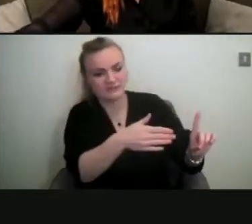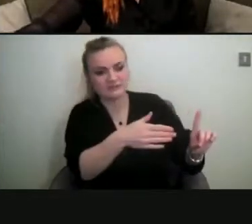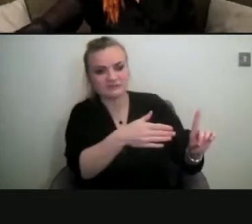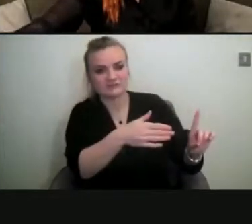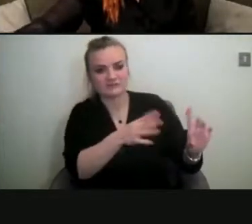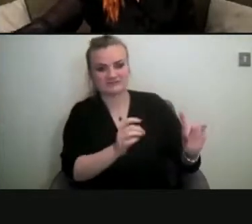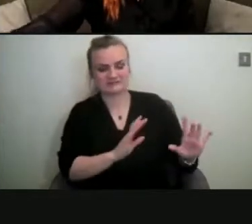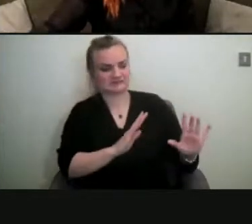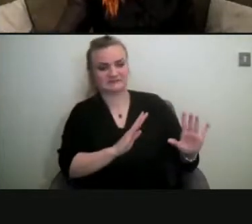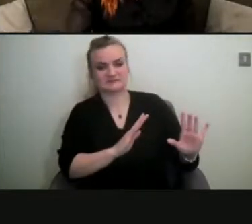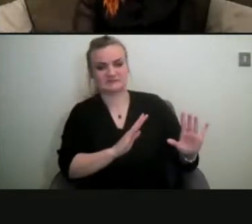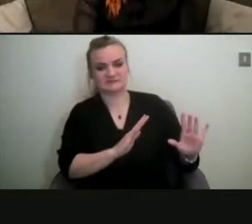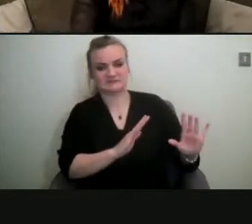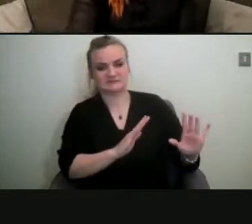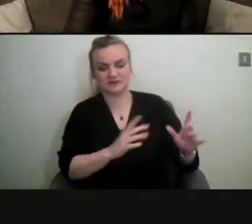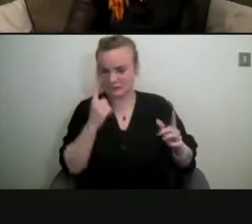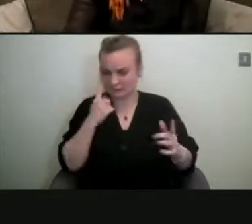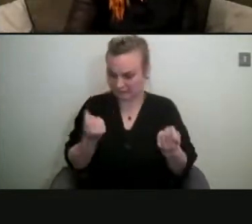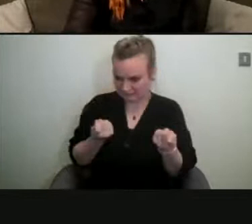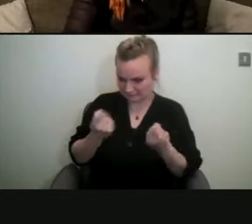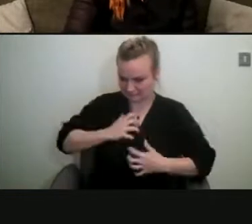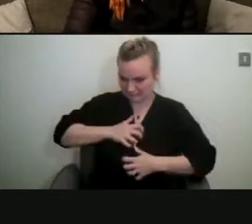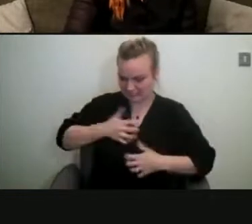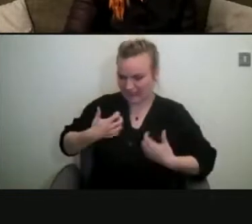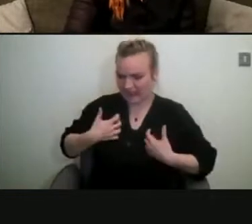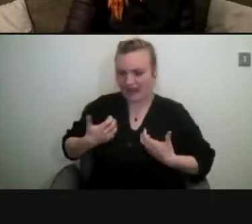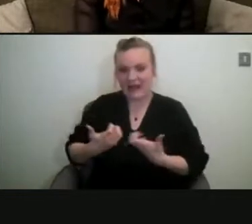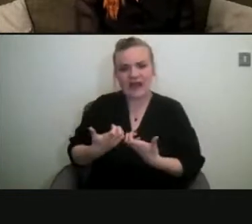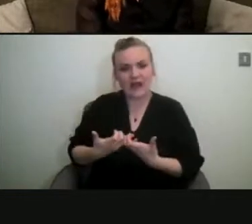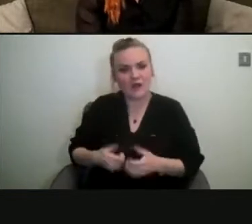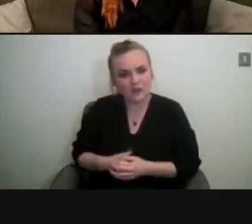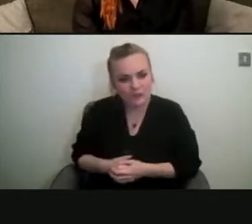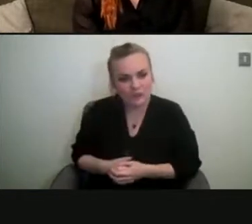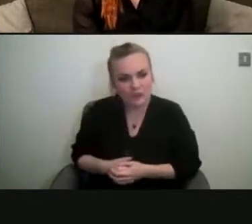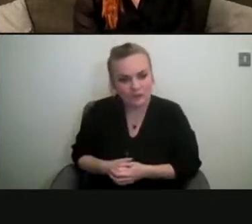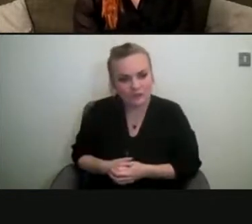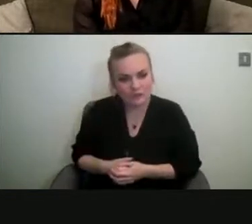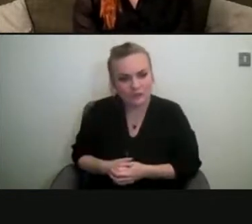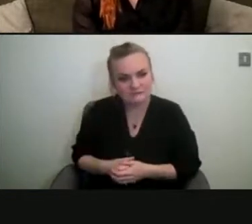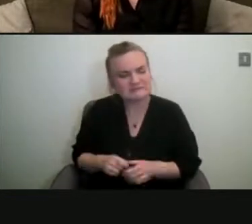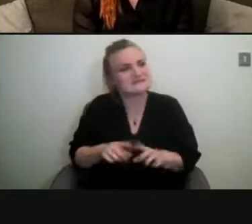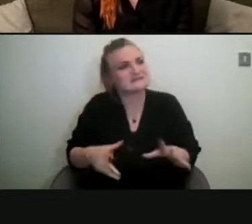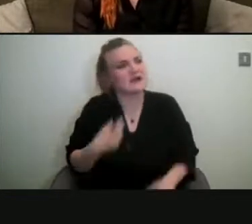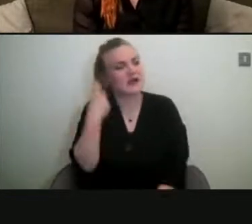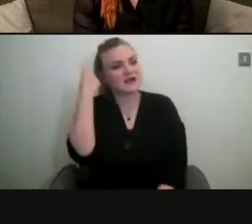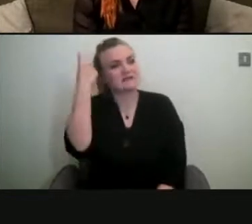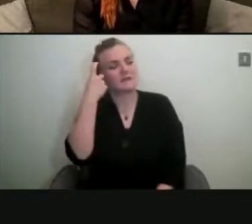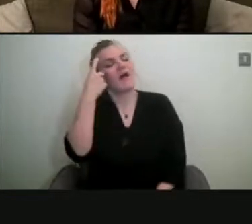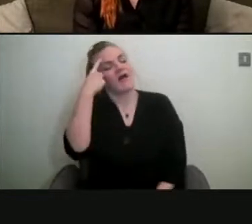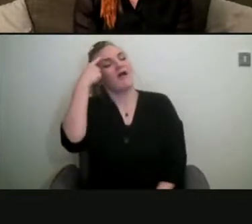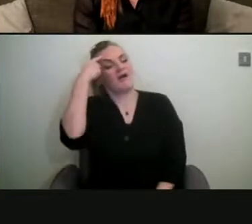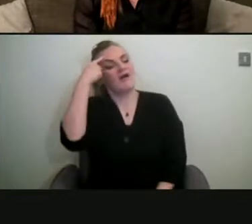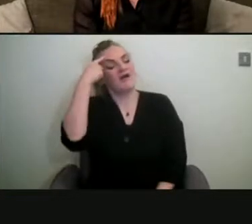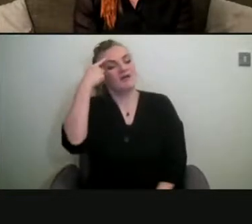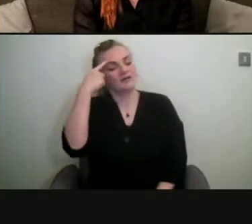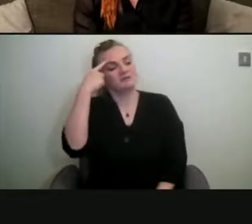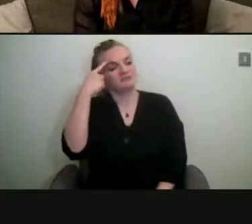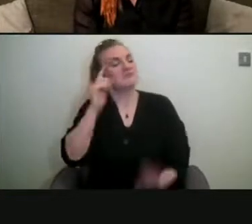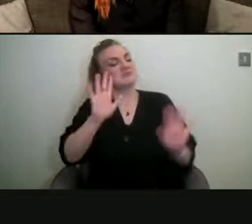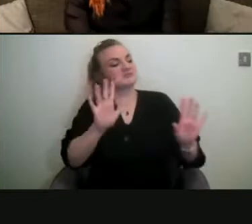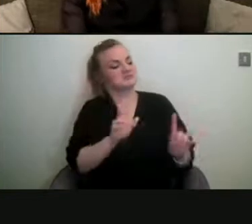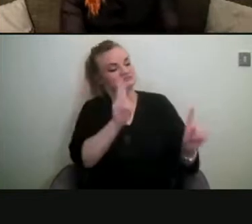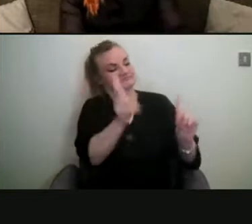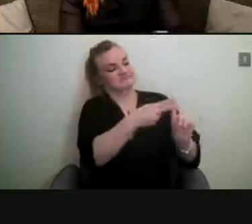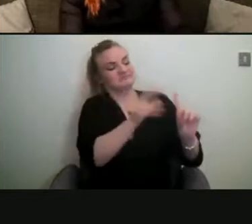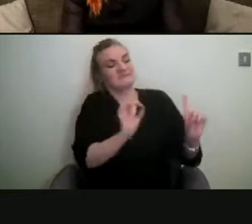like an assumption is kind of made rather than thinking about how do I solve this problem. And